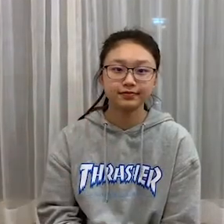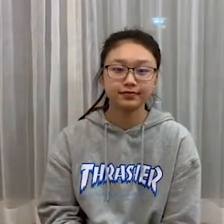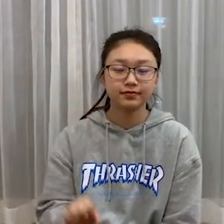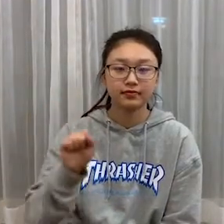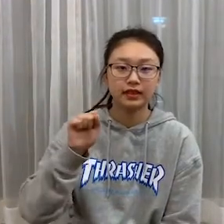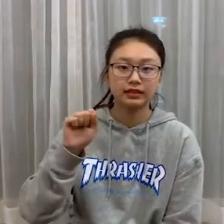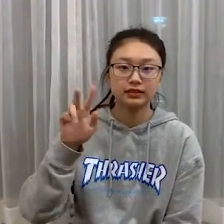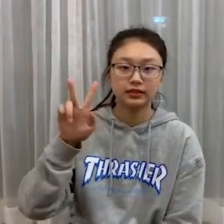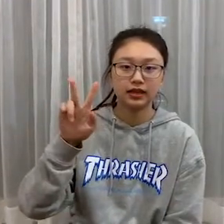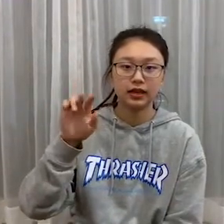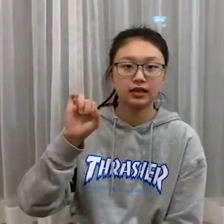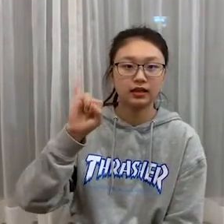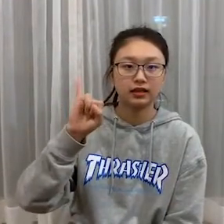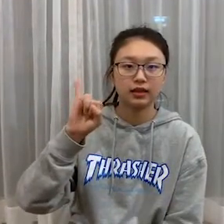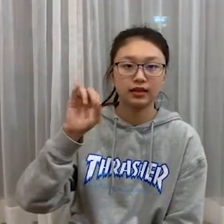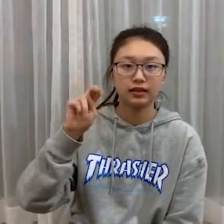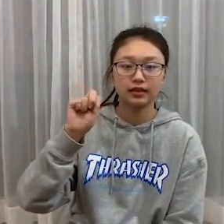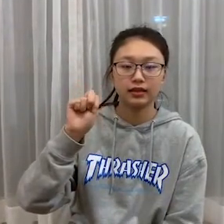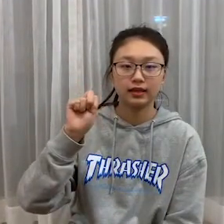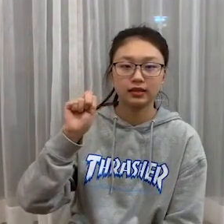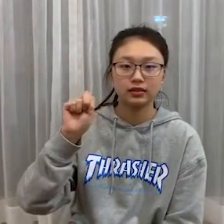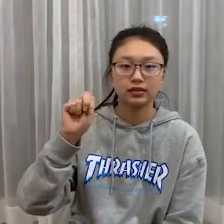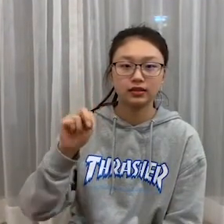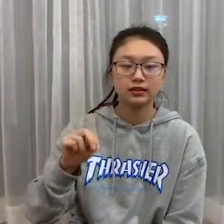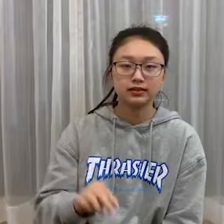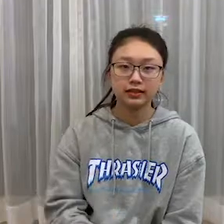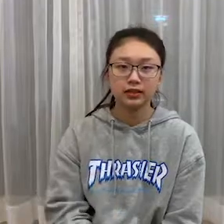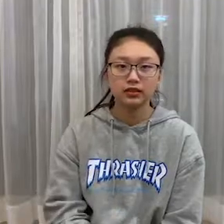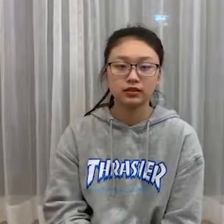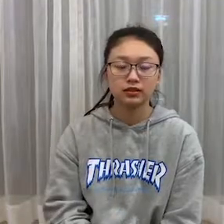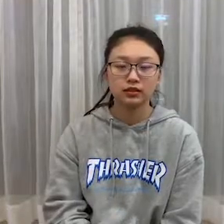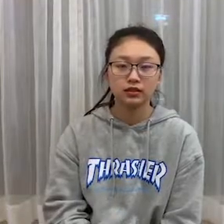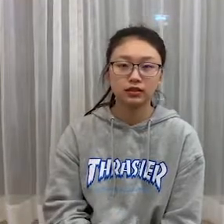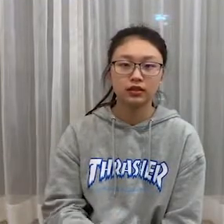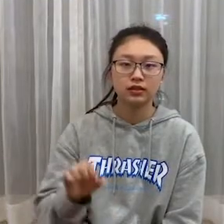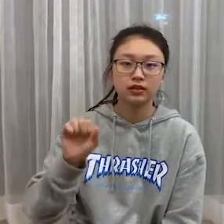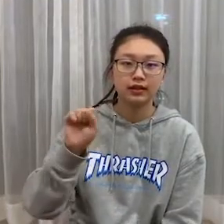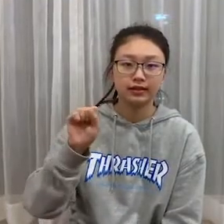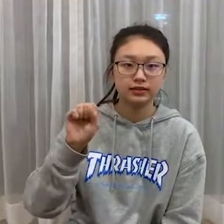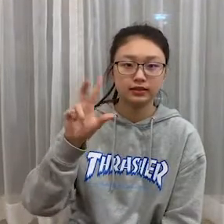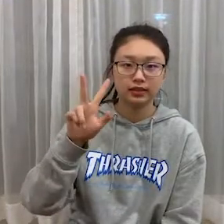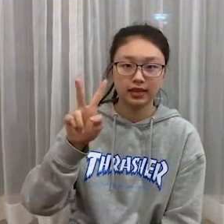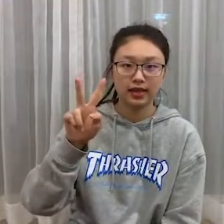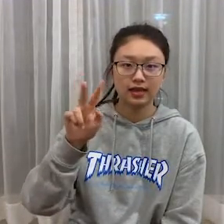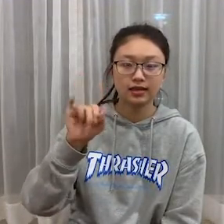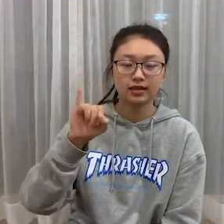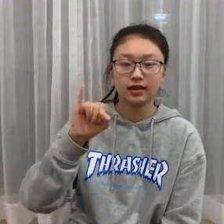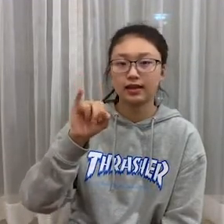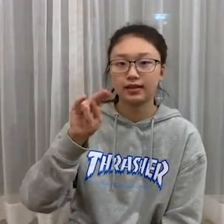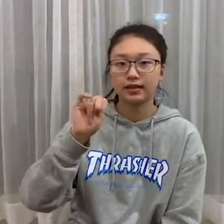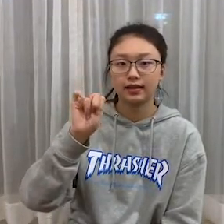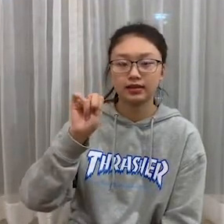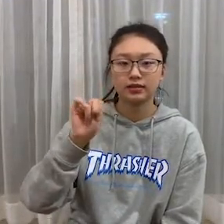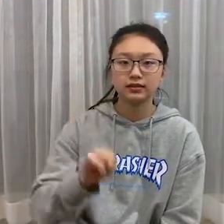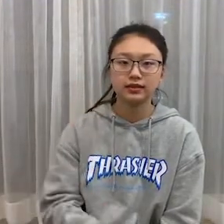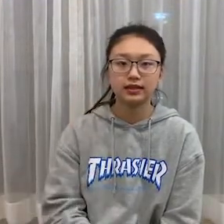This character is pronounced as p, p, and as a noun, it basically means the skin of something, the peel of something.